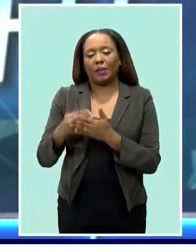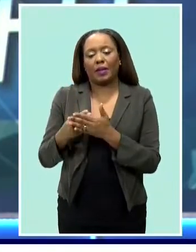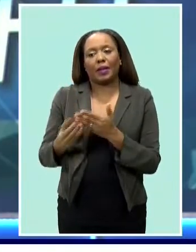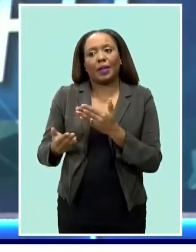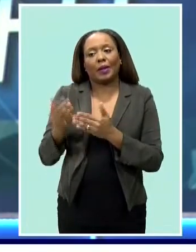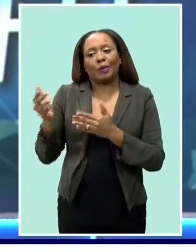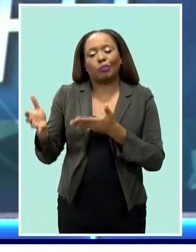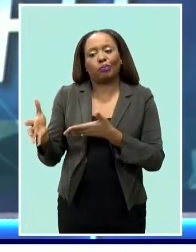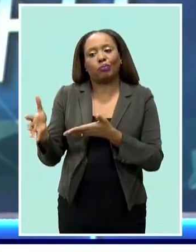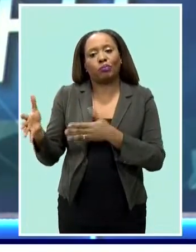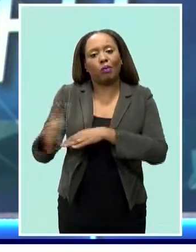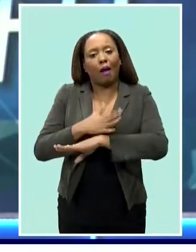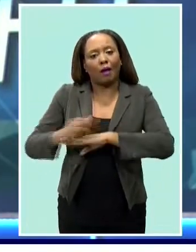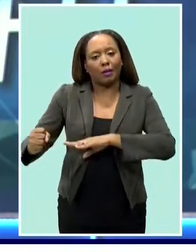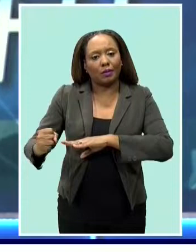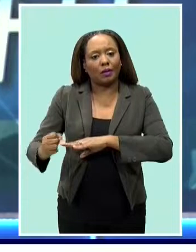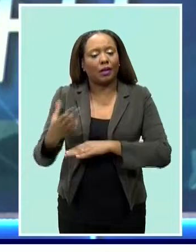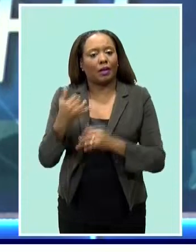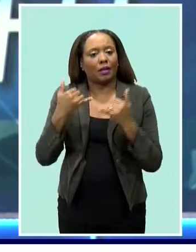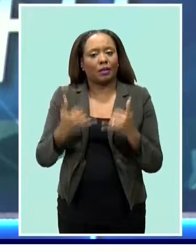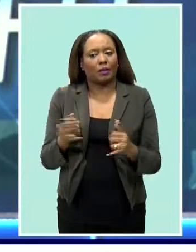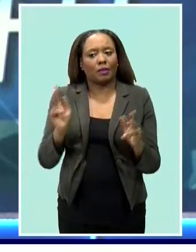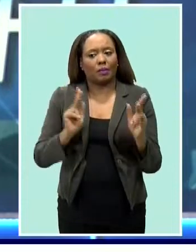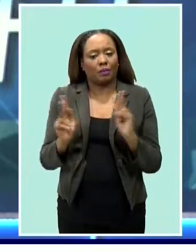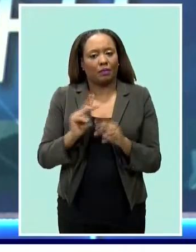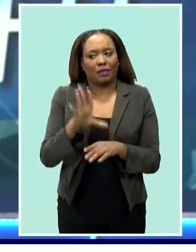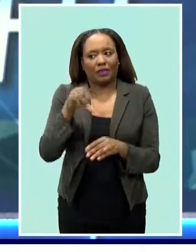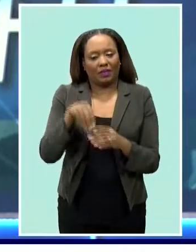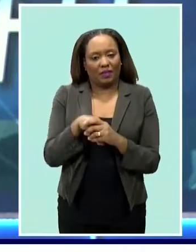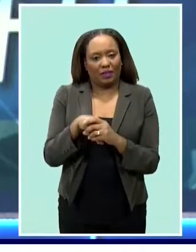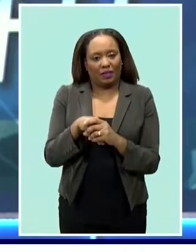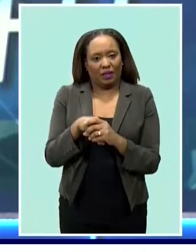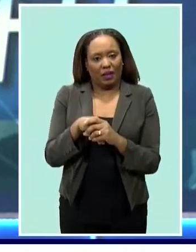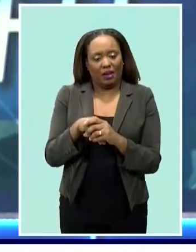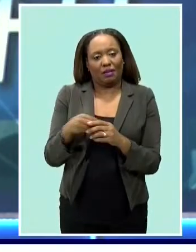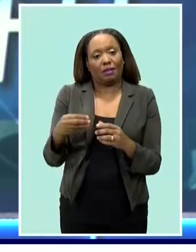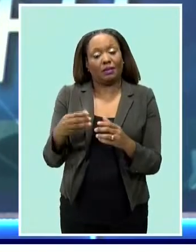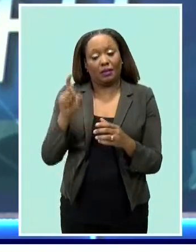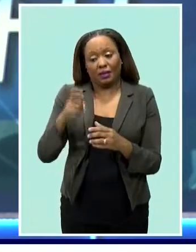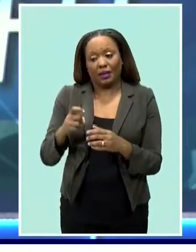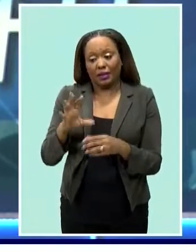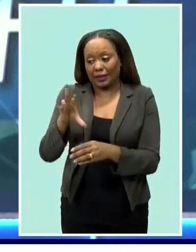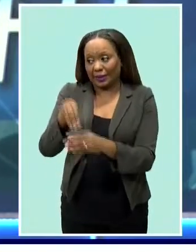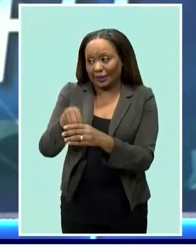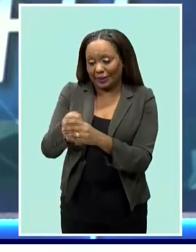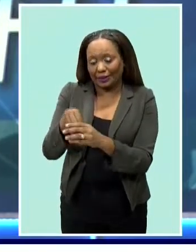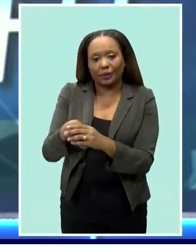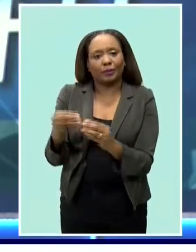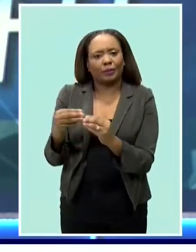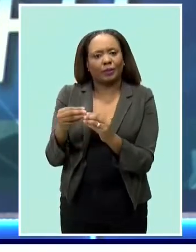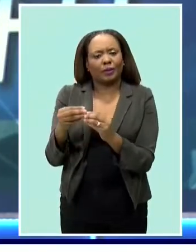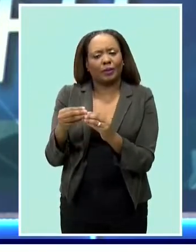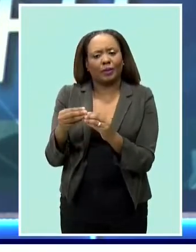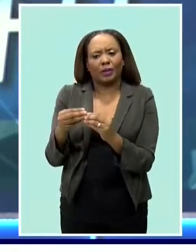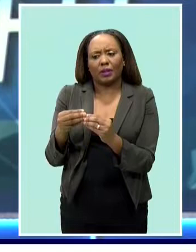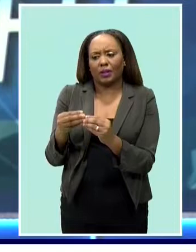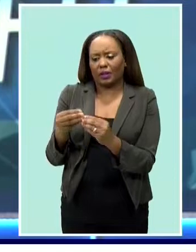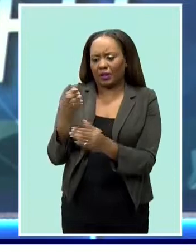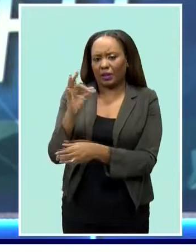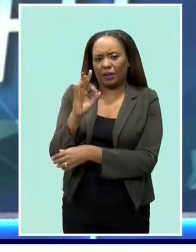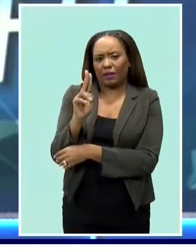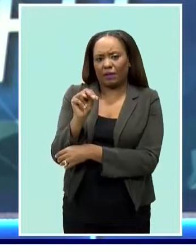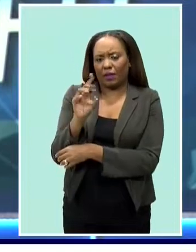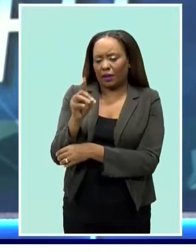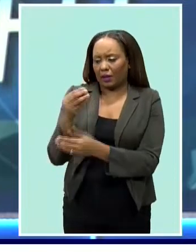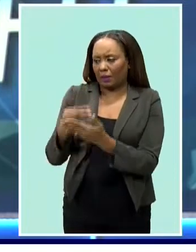are now being asked to replenish it. The fund was established to assist less developed CARICOM countries, which might be at a disadvantage